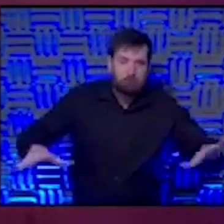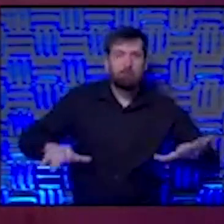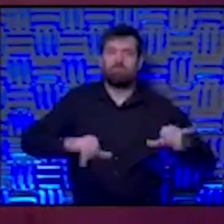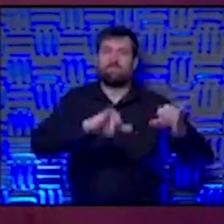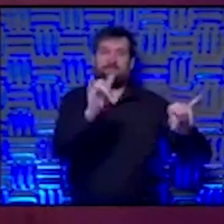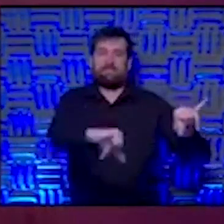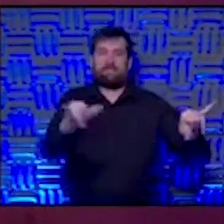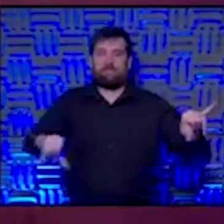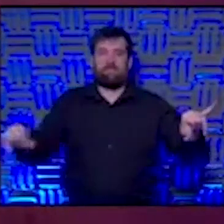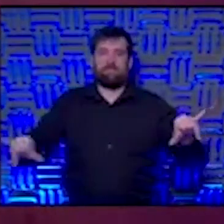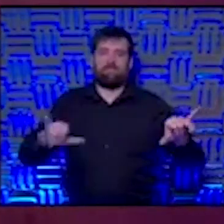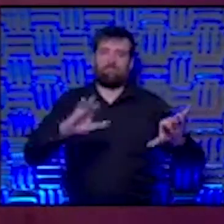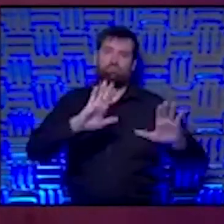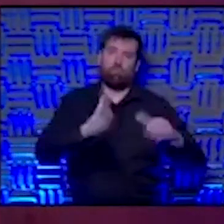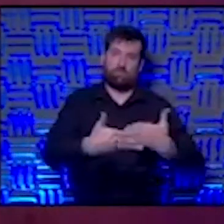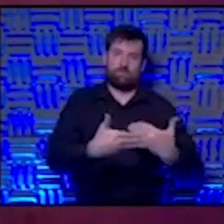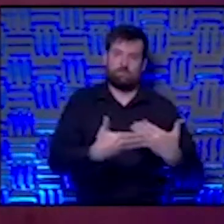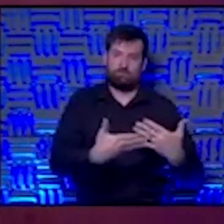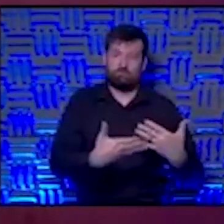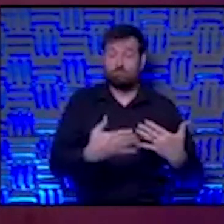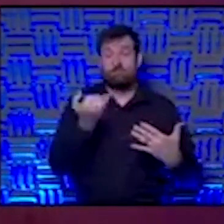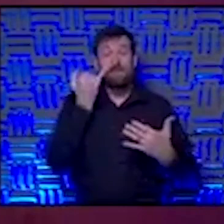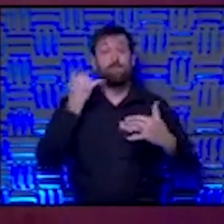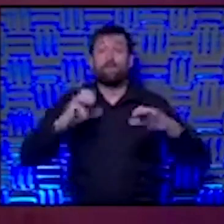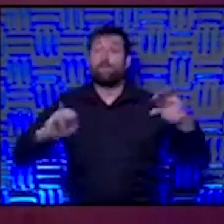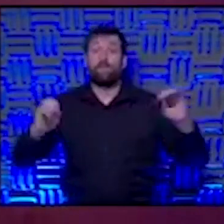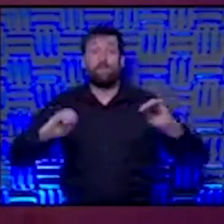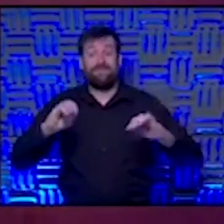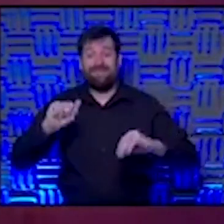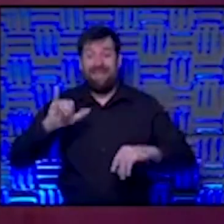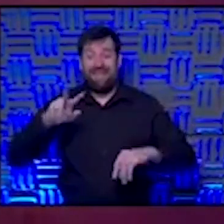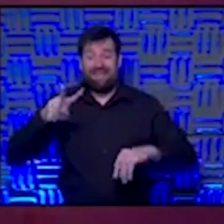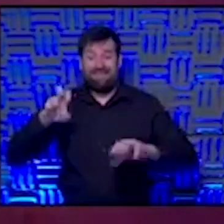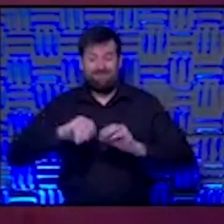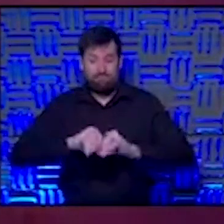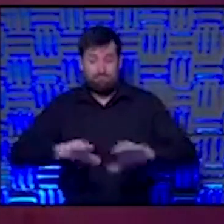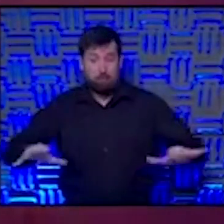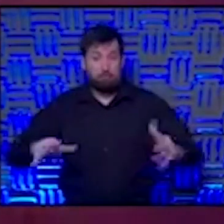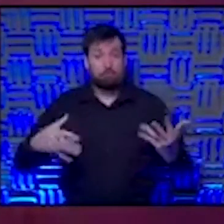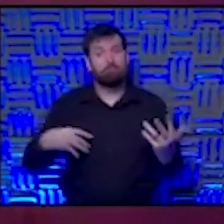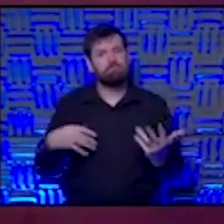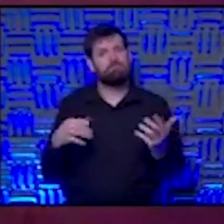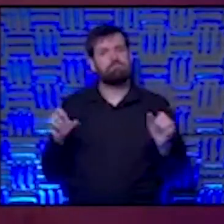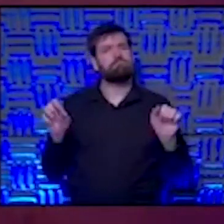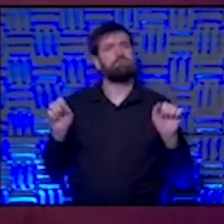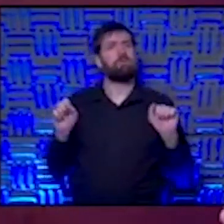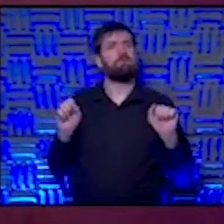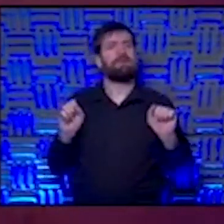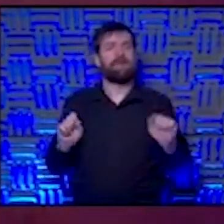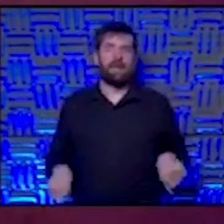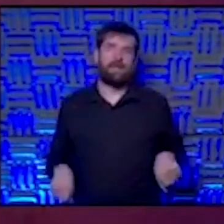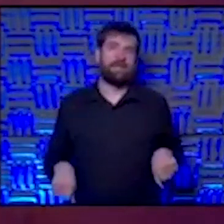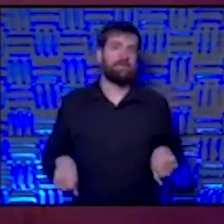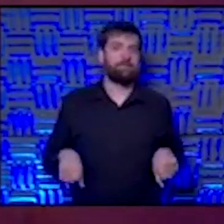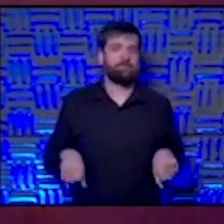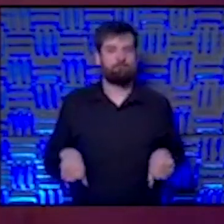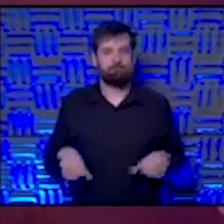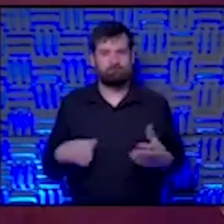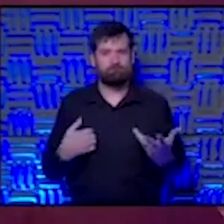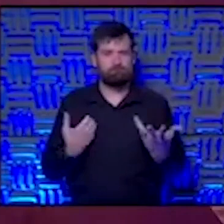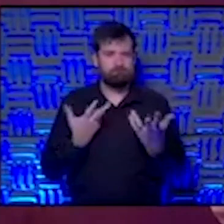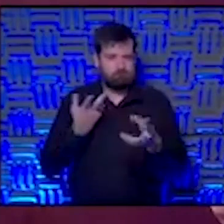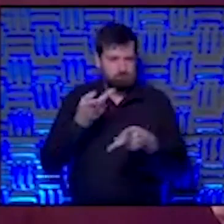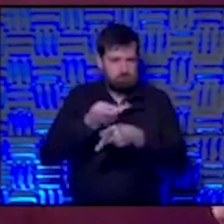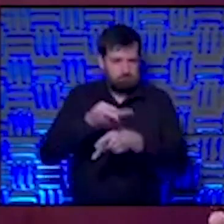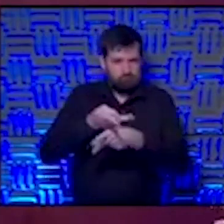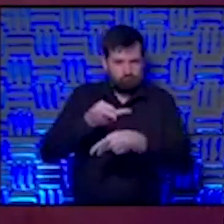really have to do that. But anywhere that's not having an active outbreak has the opportunity to manage the